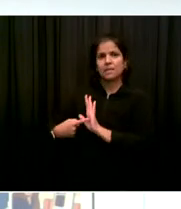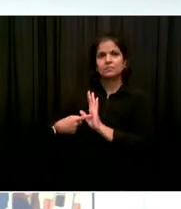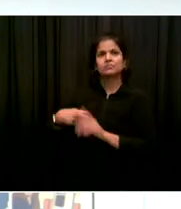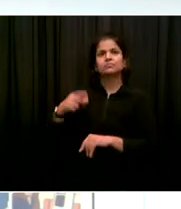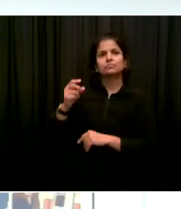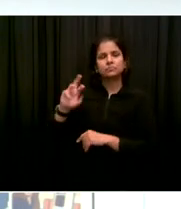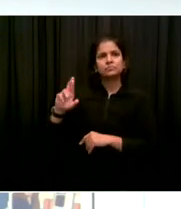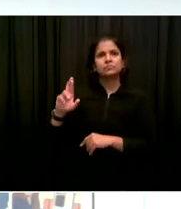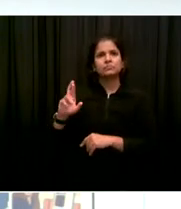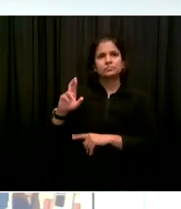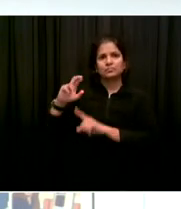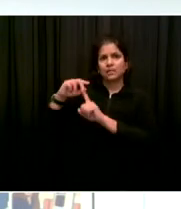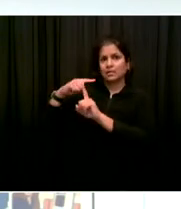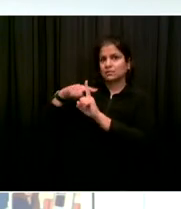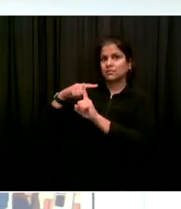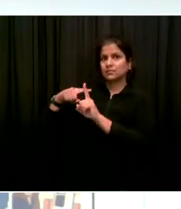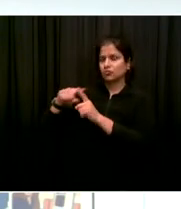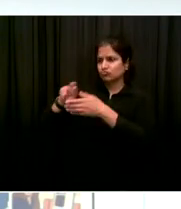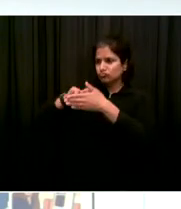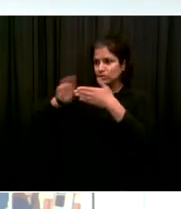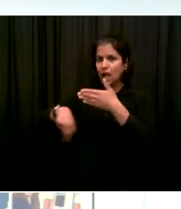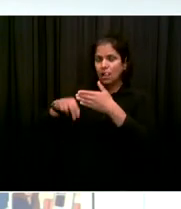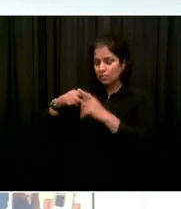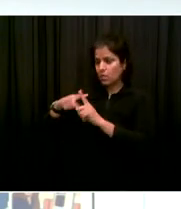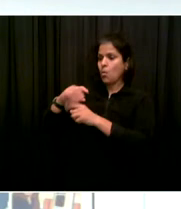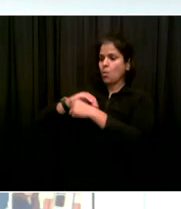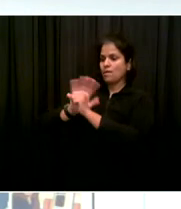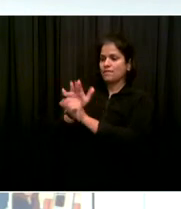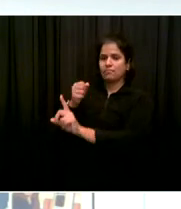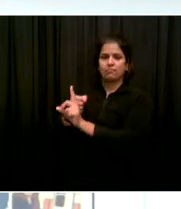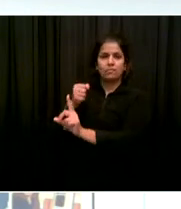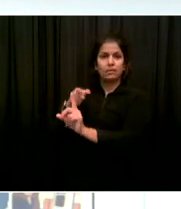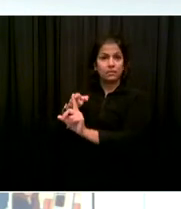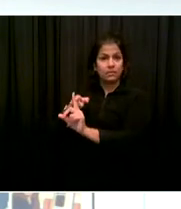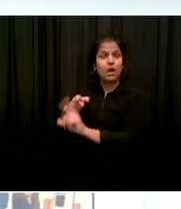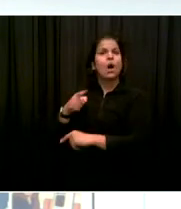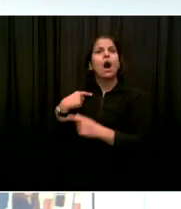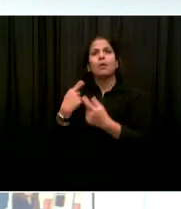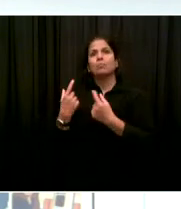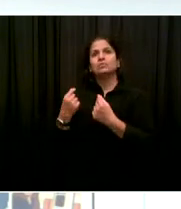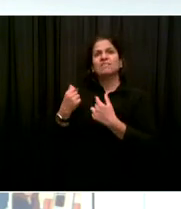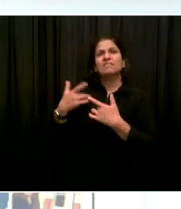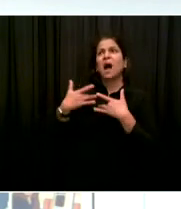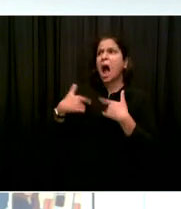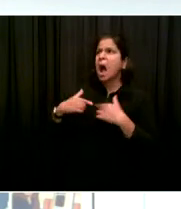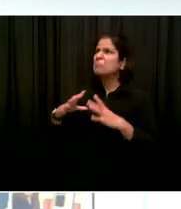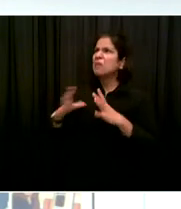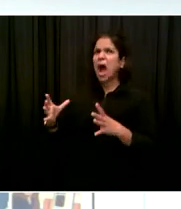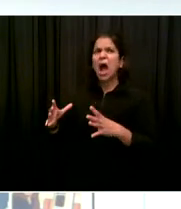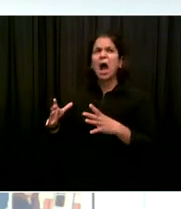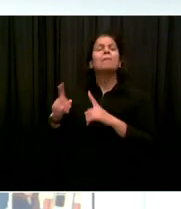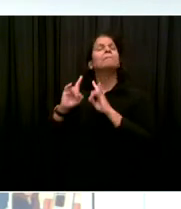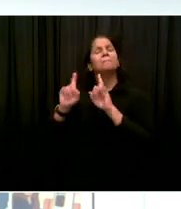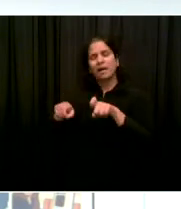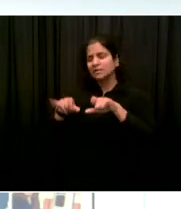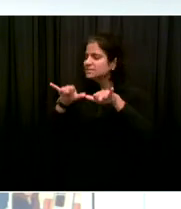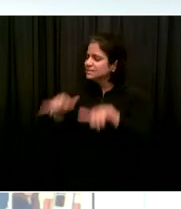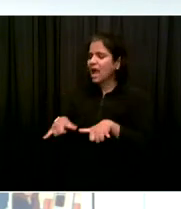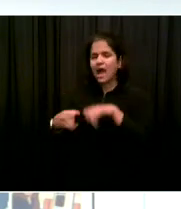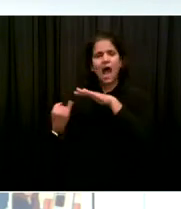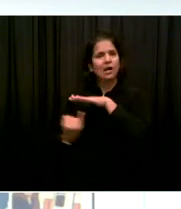test but are asymptomatic, the guidance is to isolate for 10 days. There is